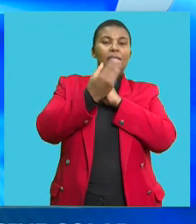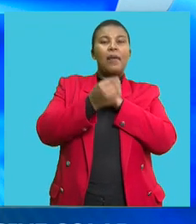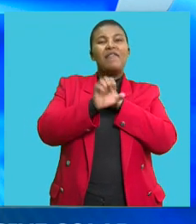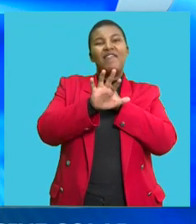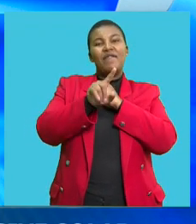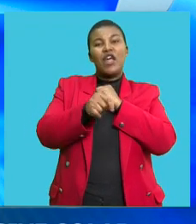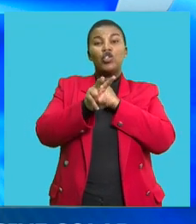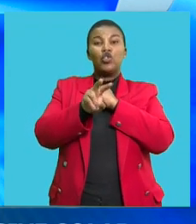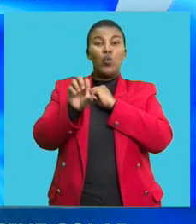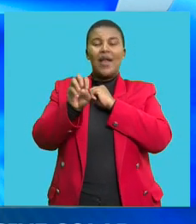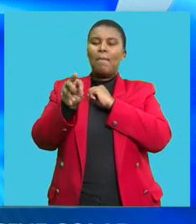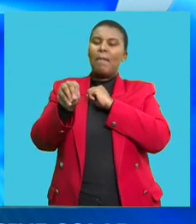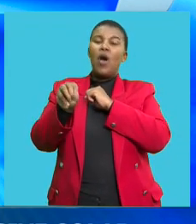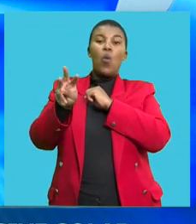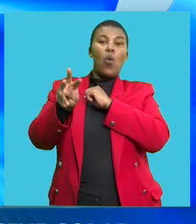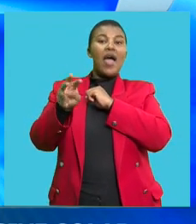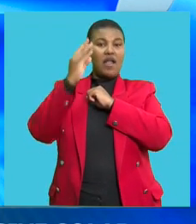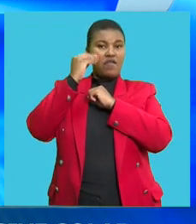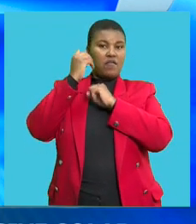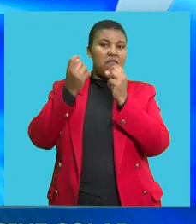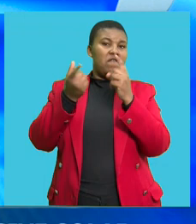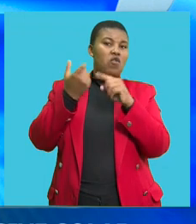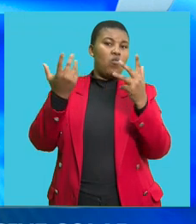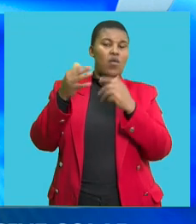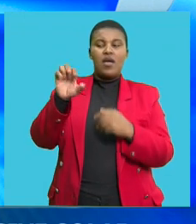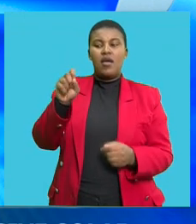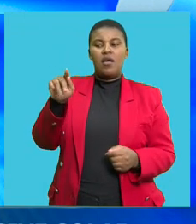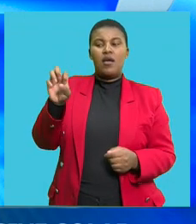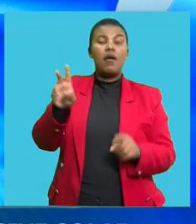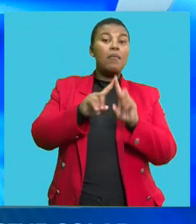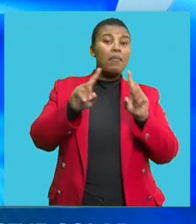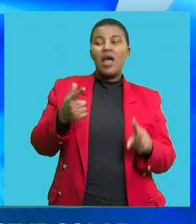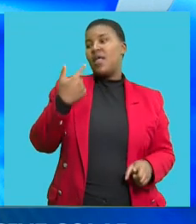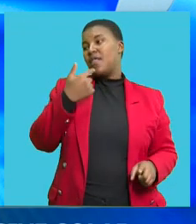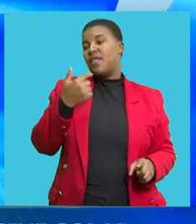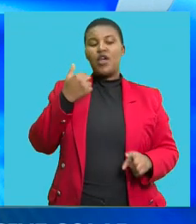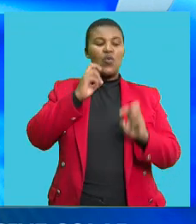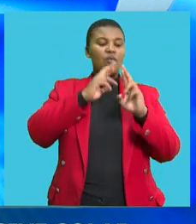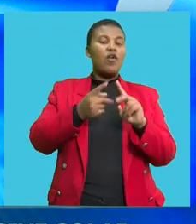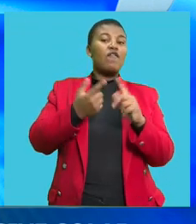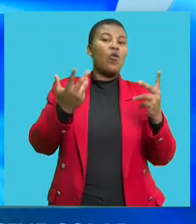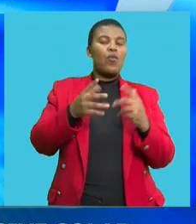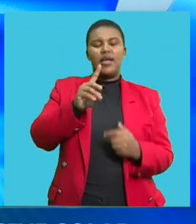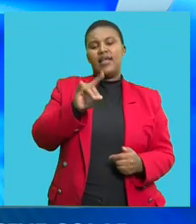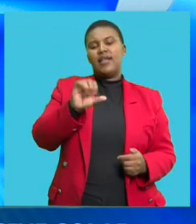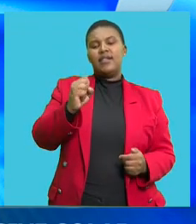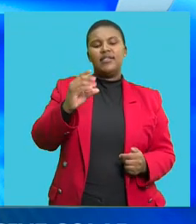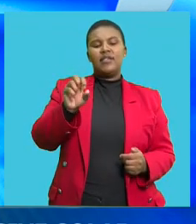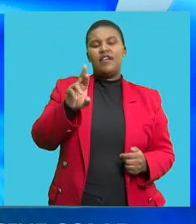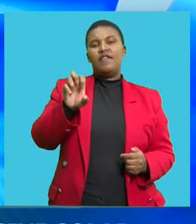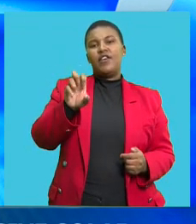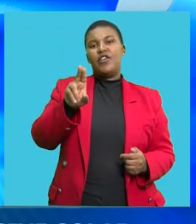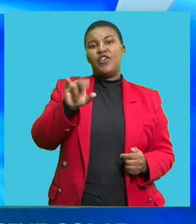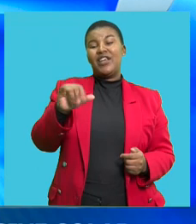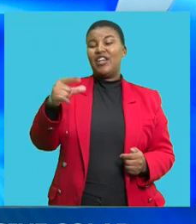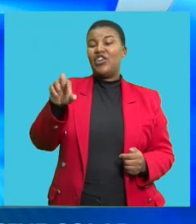megawatts as per Eskom data. However, a recent report from Discovery Green cautions that current methods for businesses to